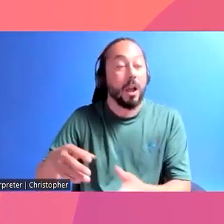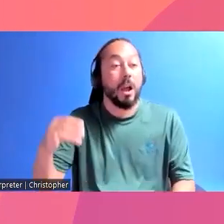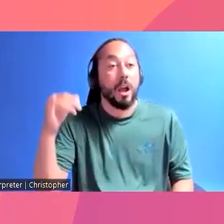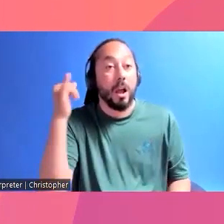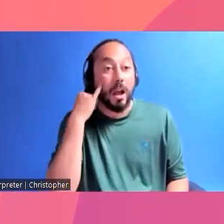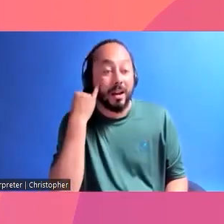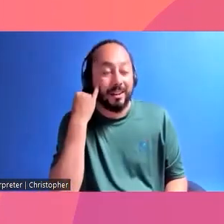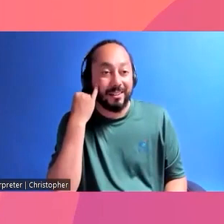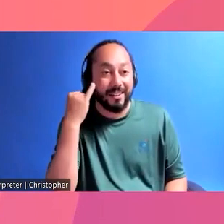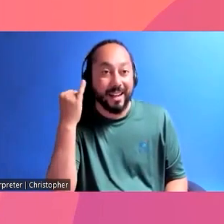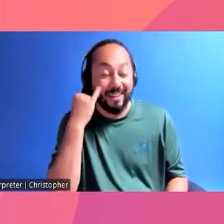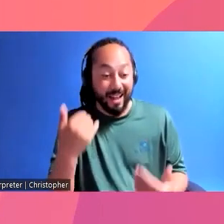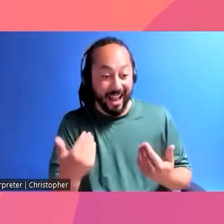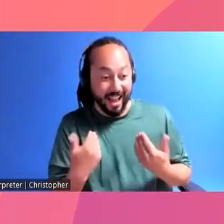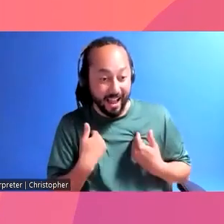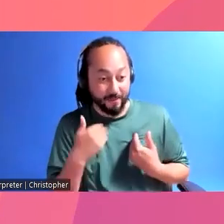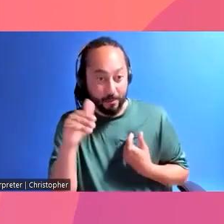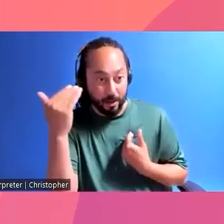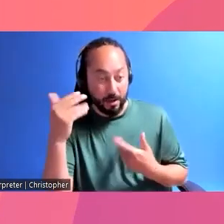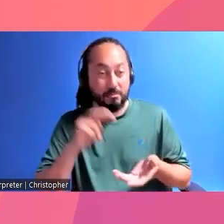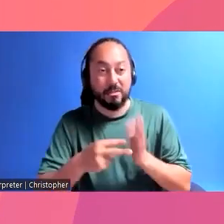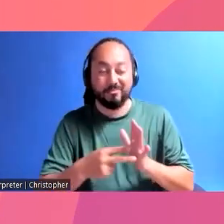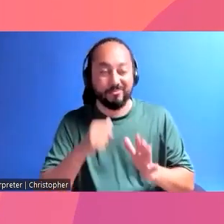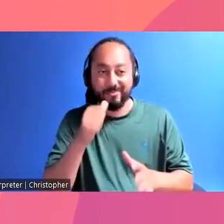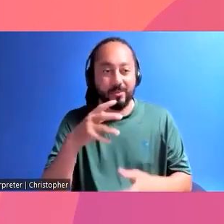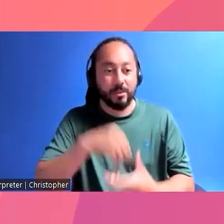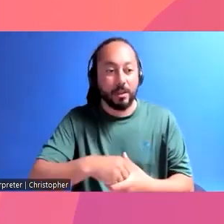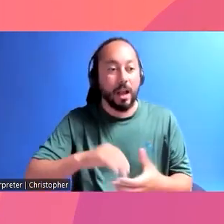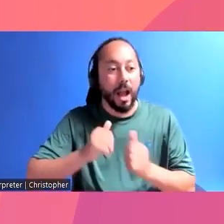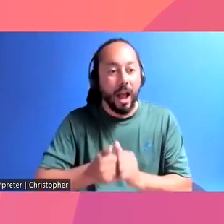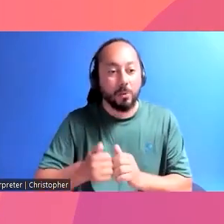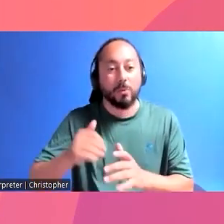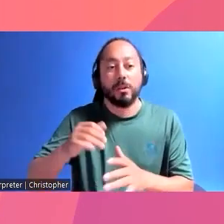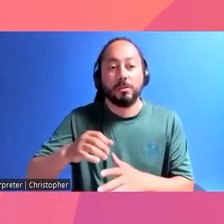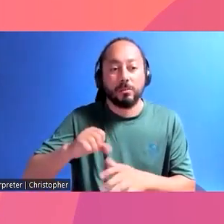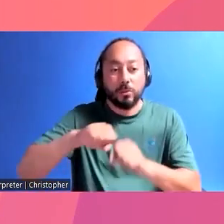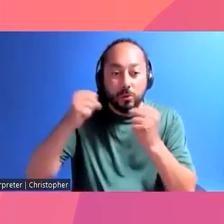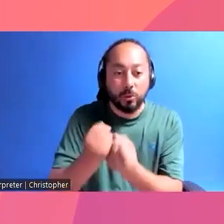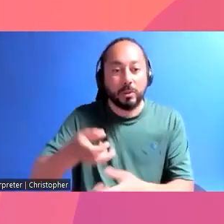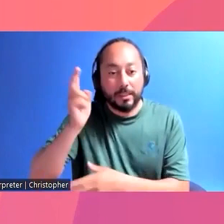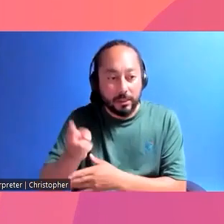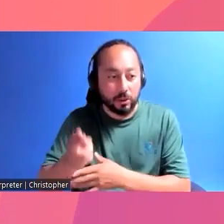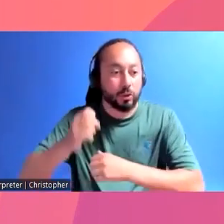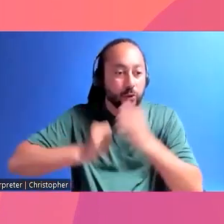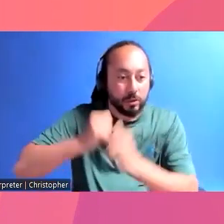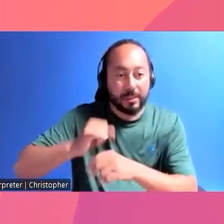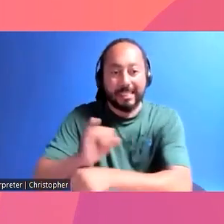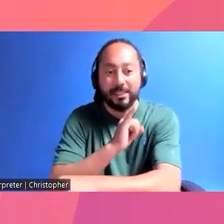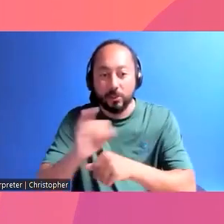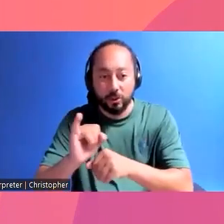lack interpretation for how socio-historical, structural, and institutional factors perpetuate